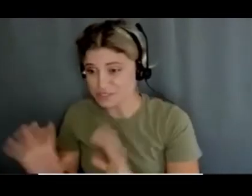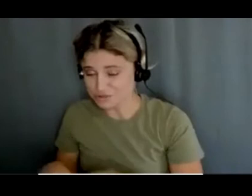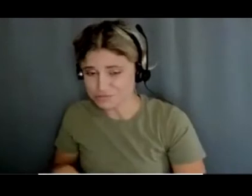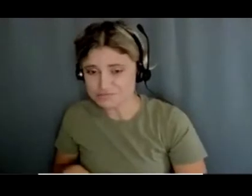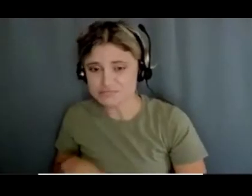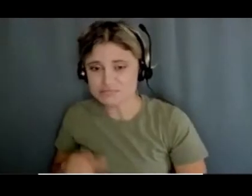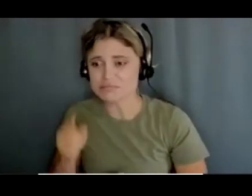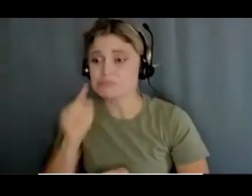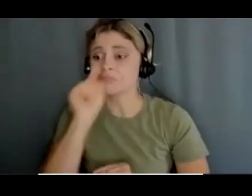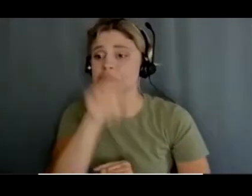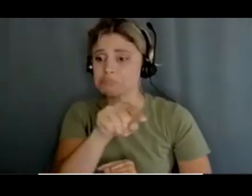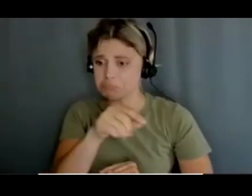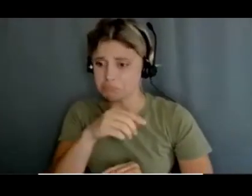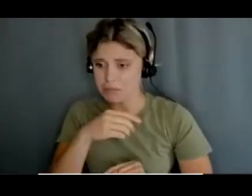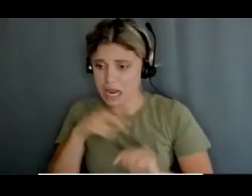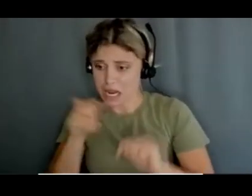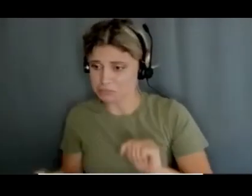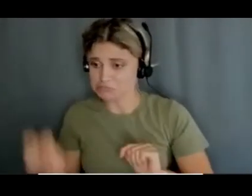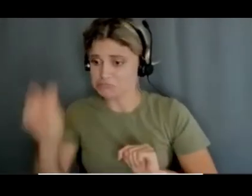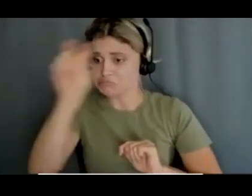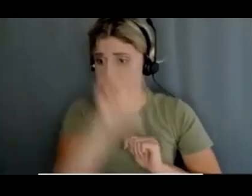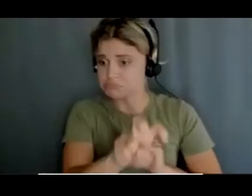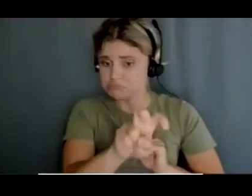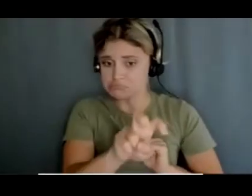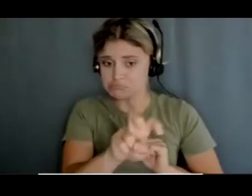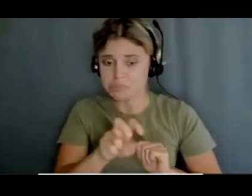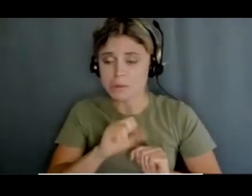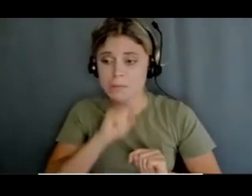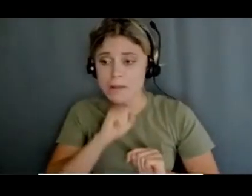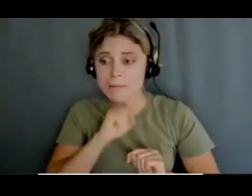and to the Great Pebble Monument.